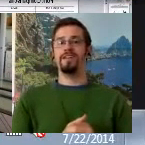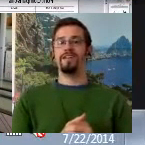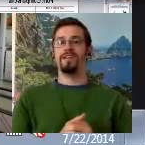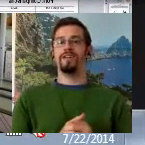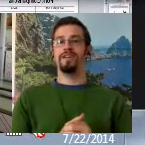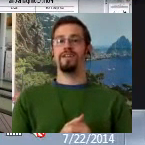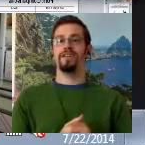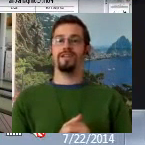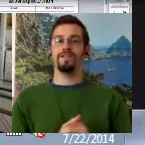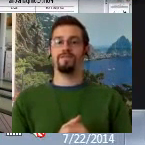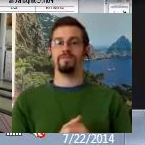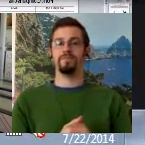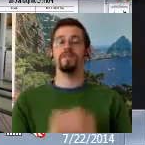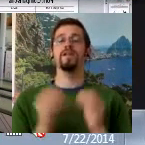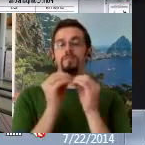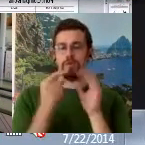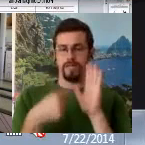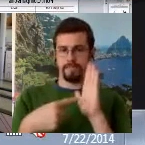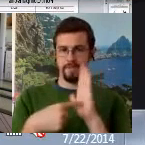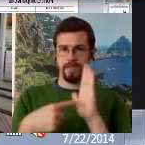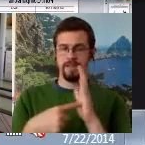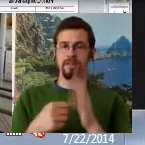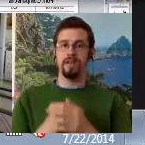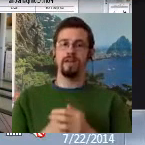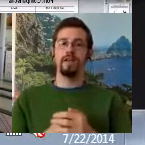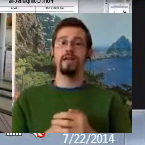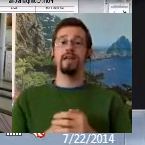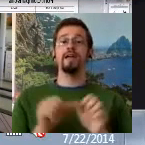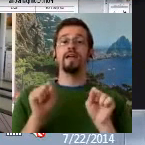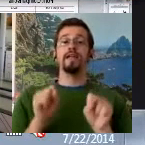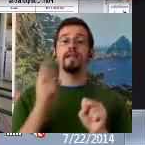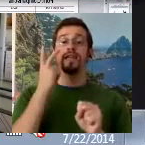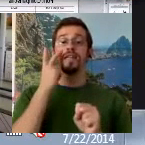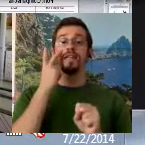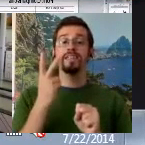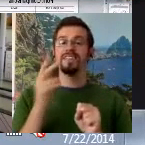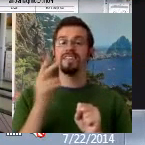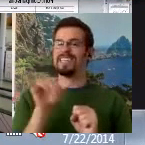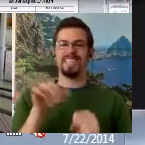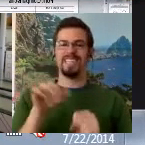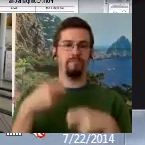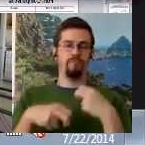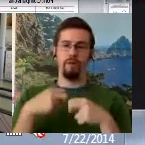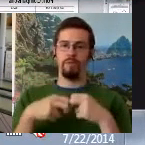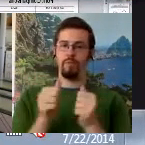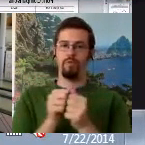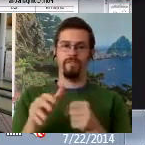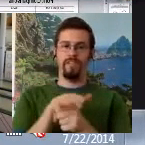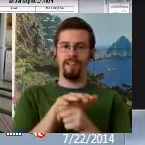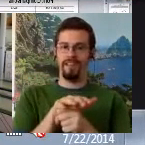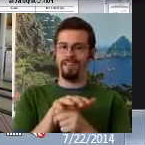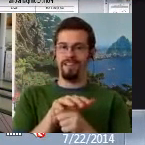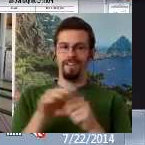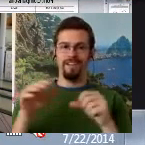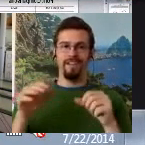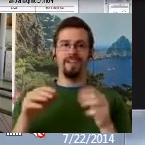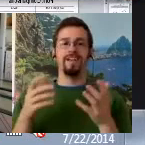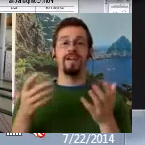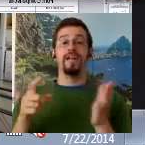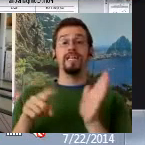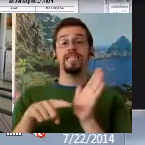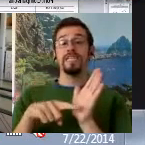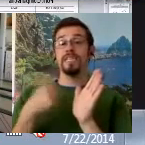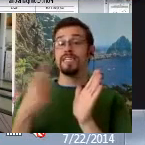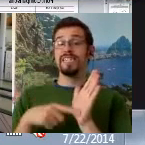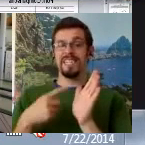All right, some more examples, and you can see pretty much that we have the same issues. It's just the fill, and sometimes the